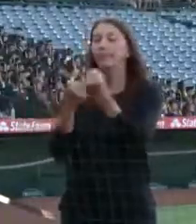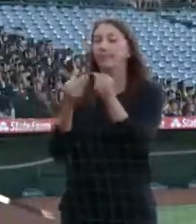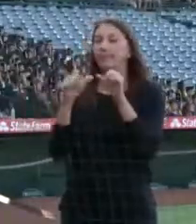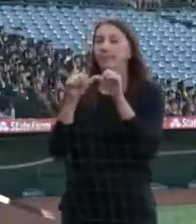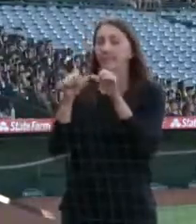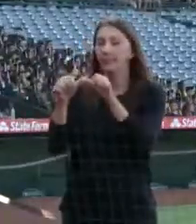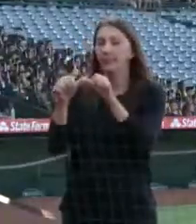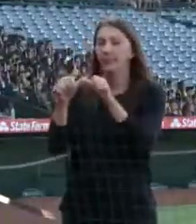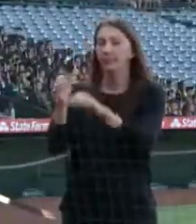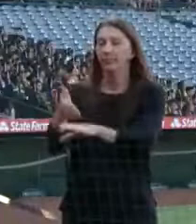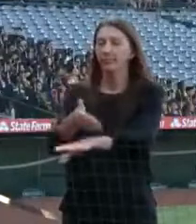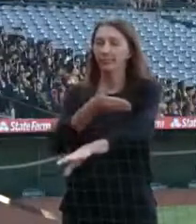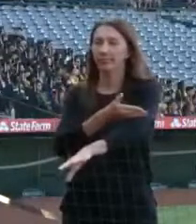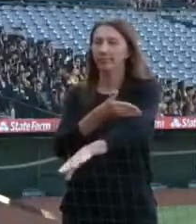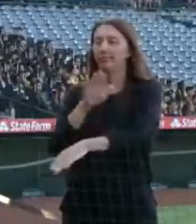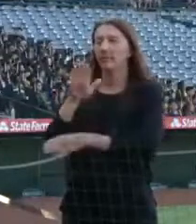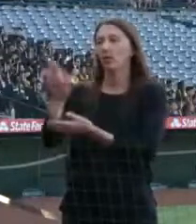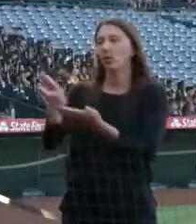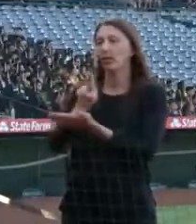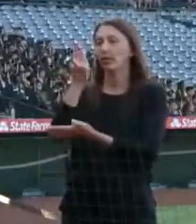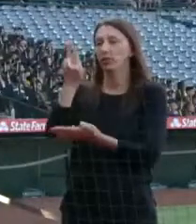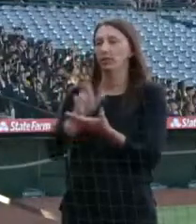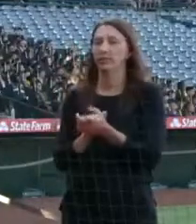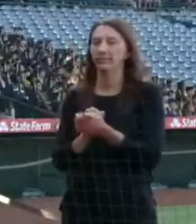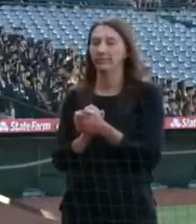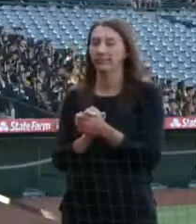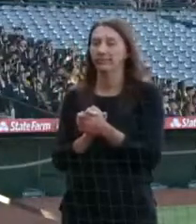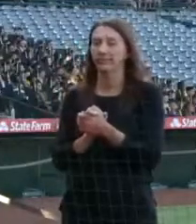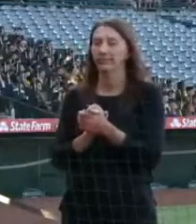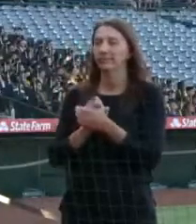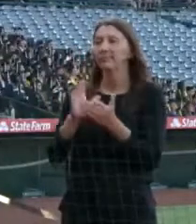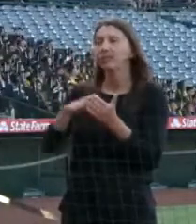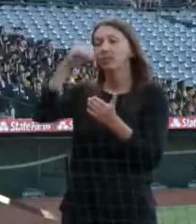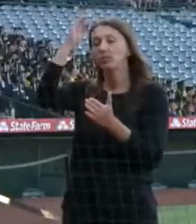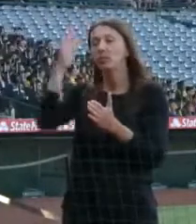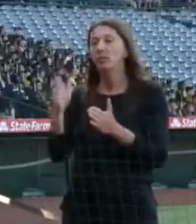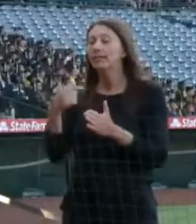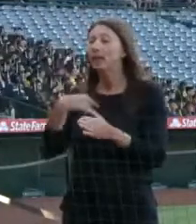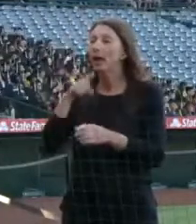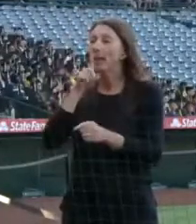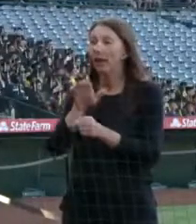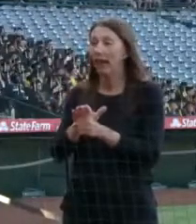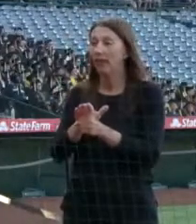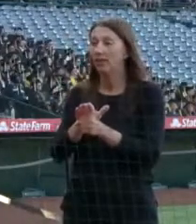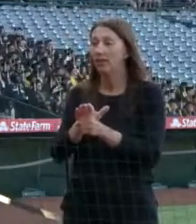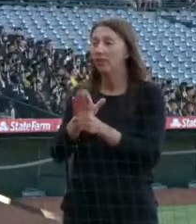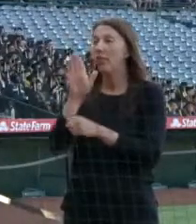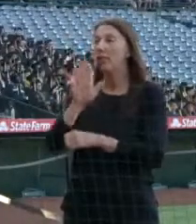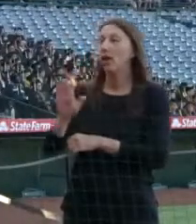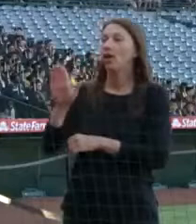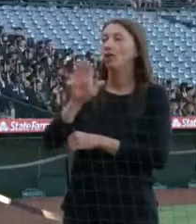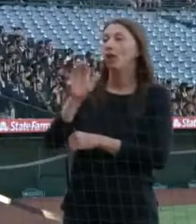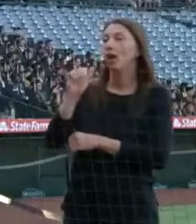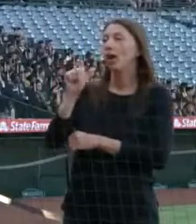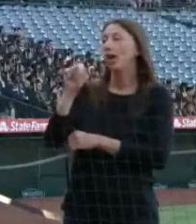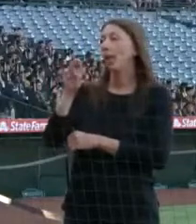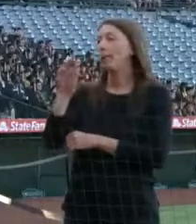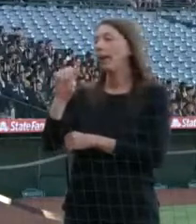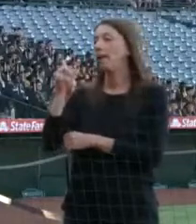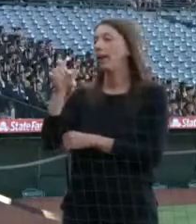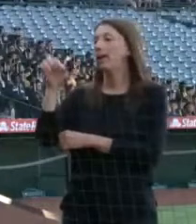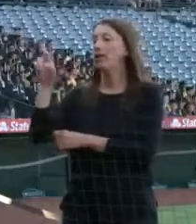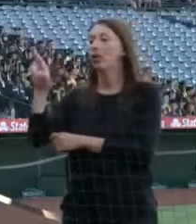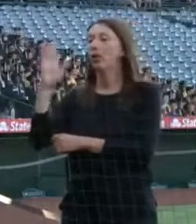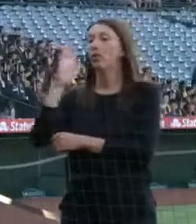continuous improvement of your university. Students, I pledge that your alma mater will keep